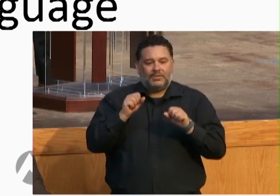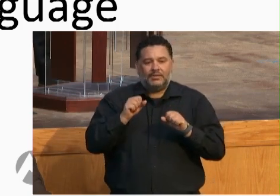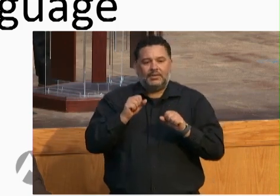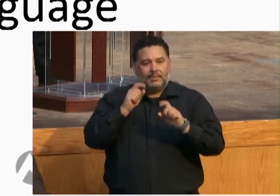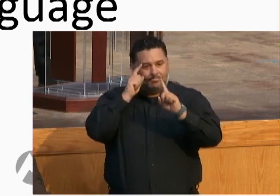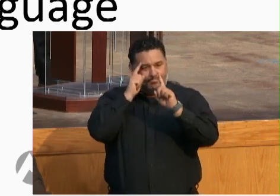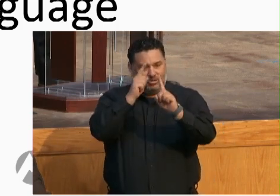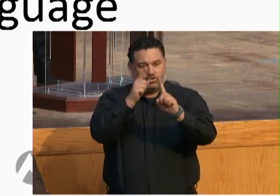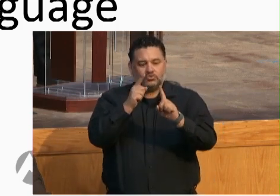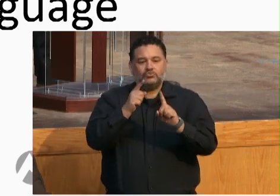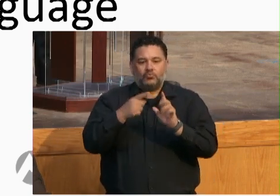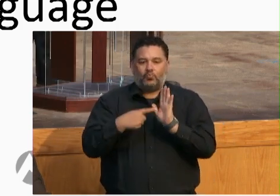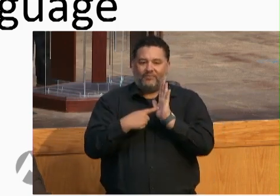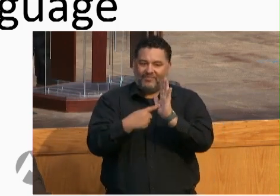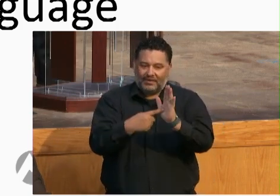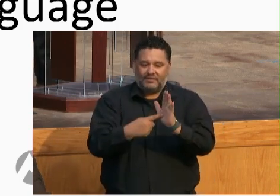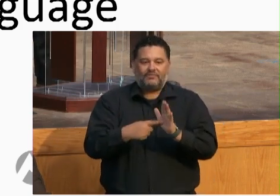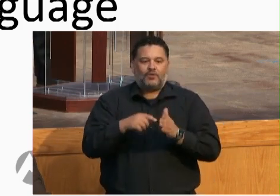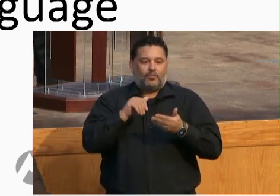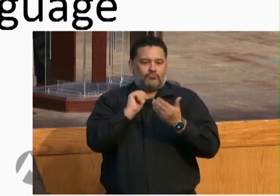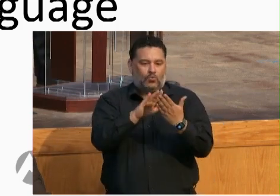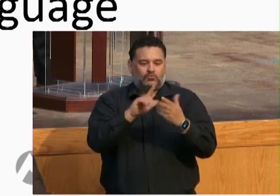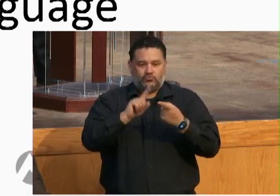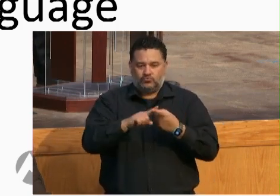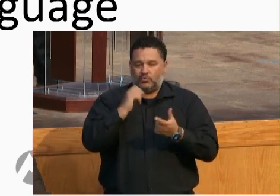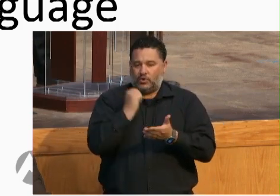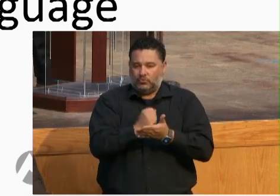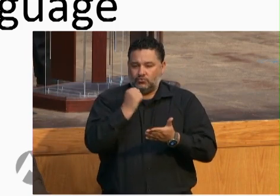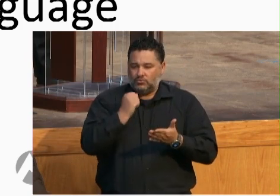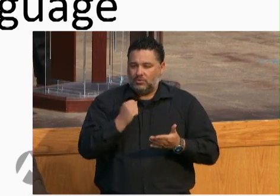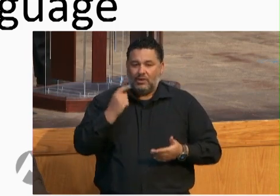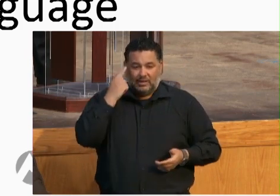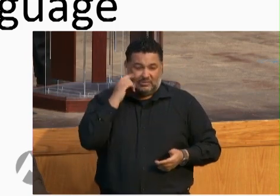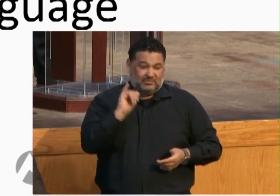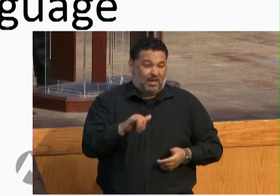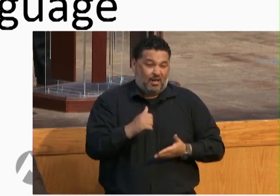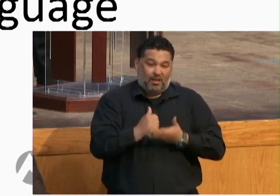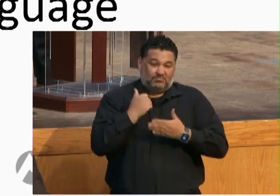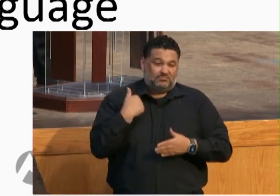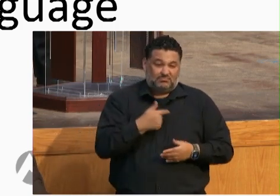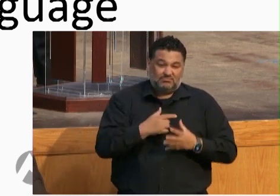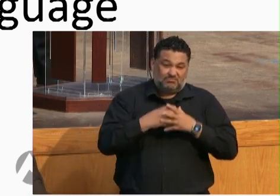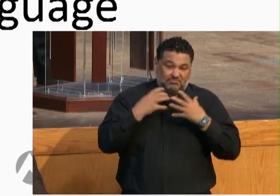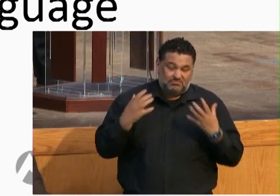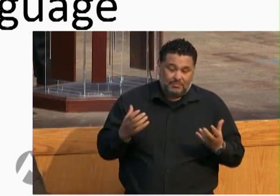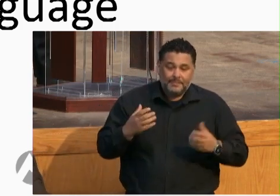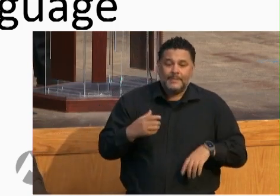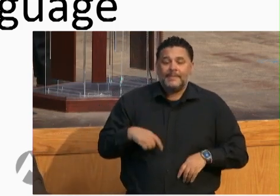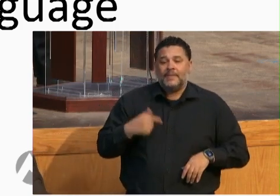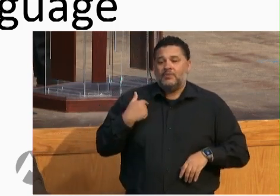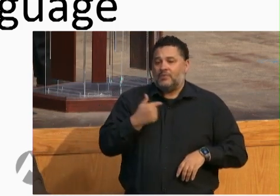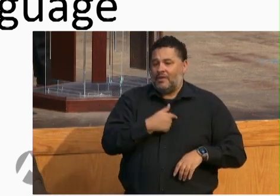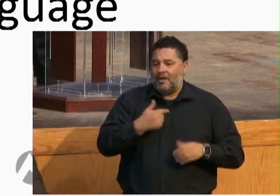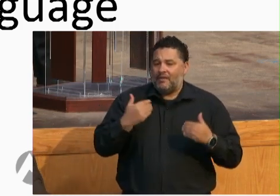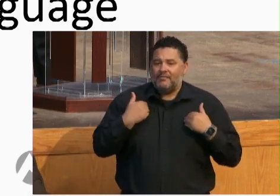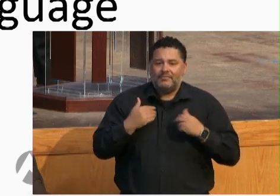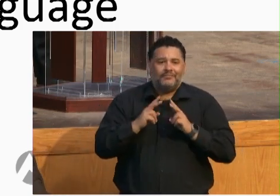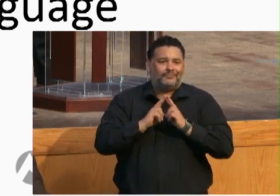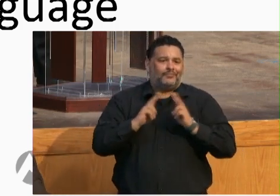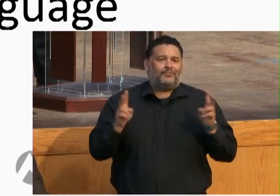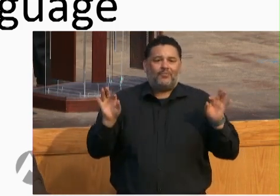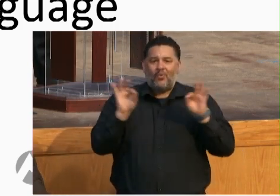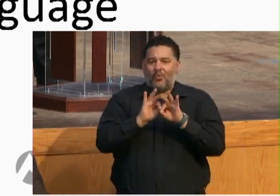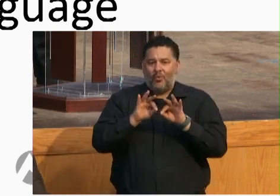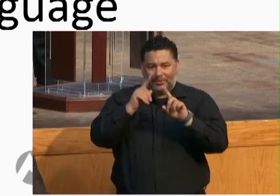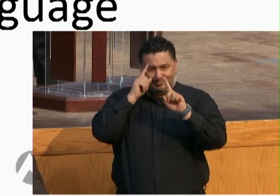mission-reflective approach to accreditation. And I think this actually helps us a great deal. We have a very important mission here at